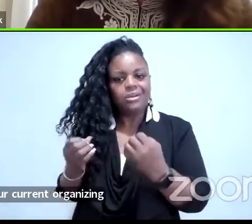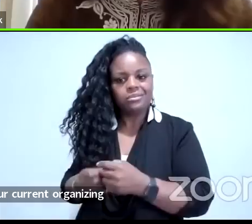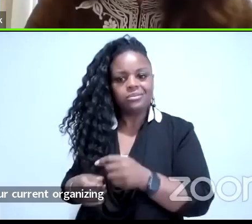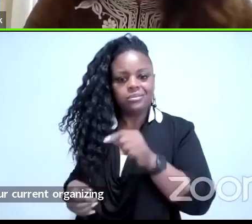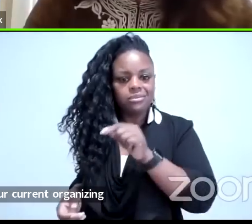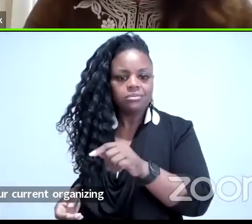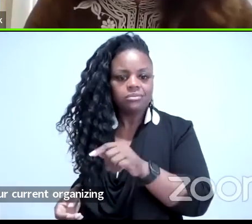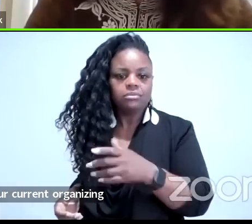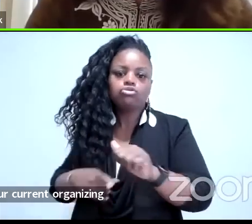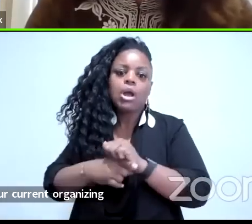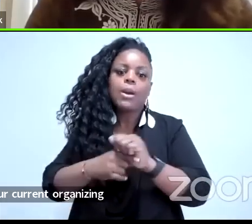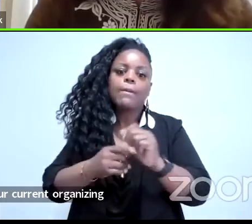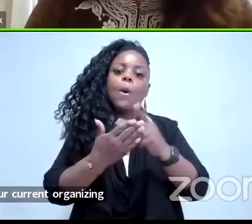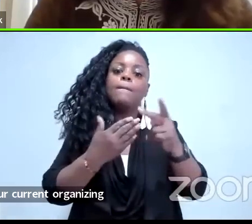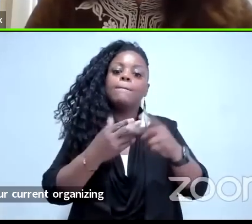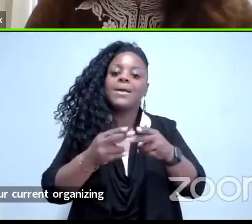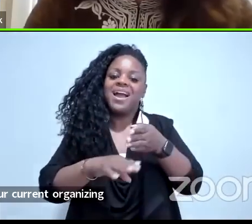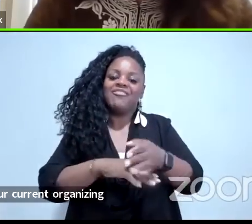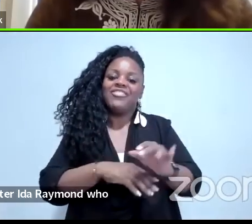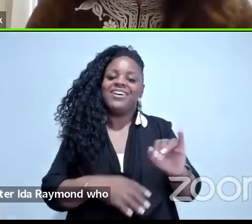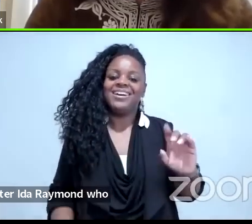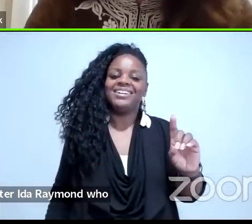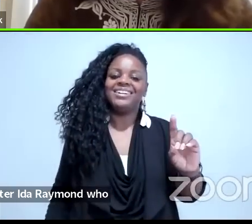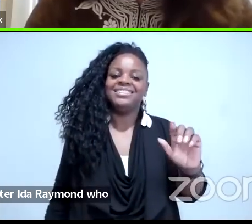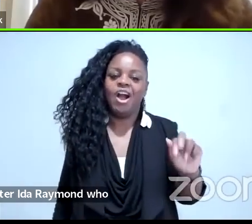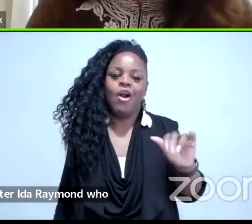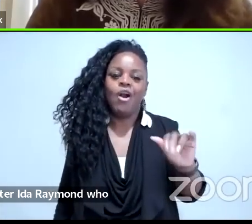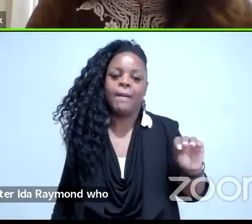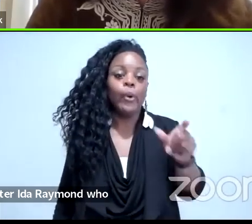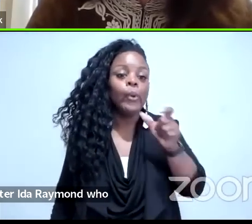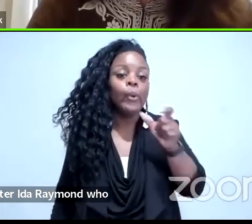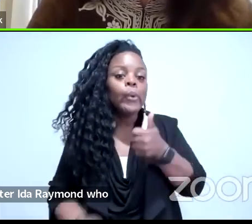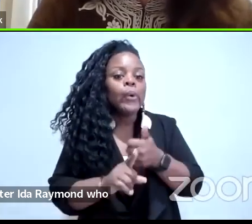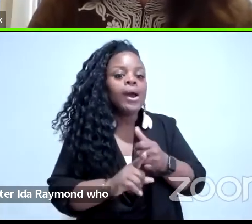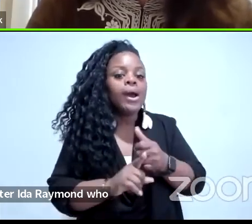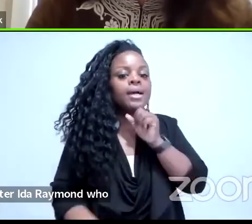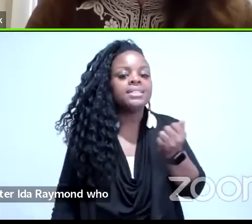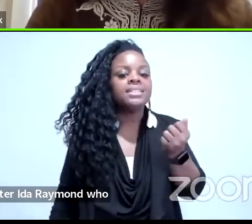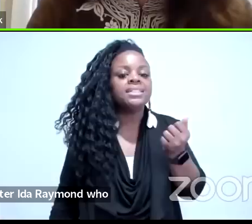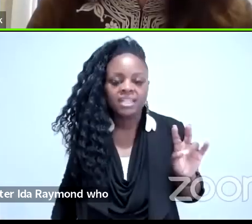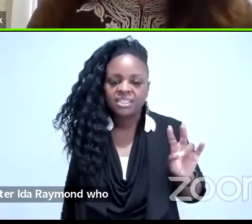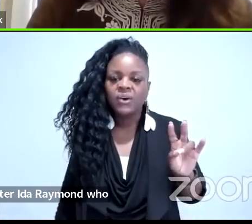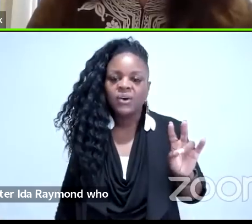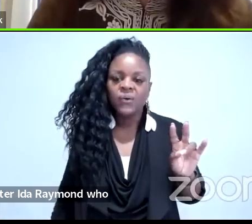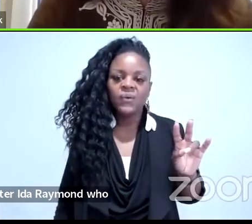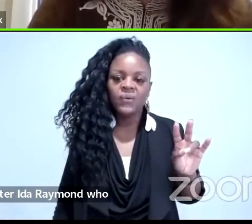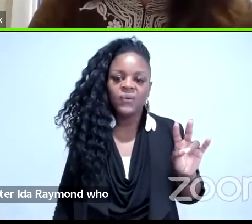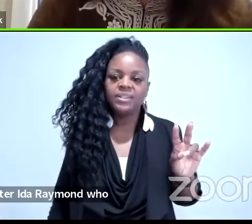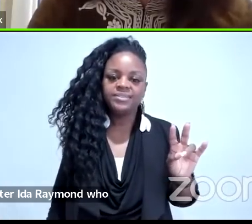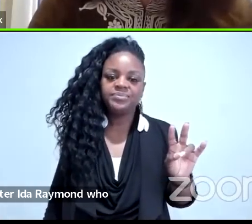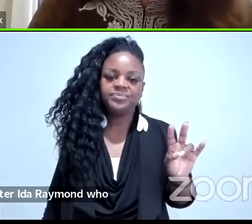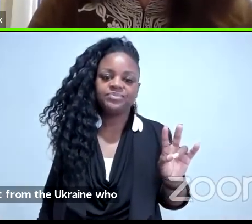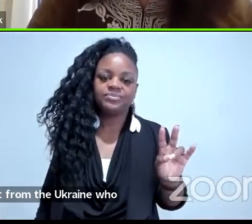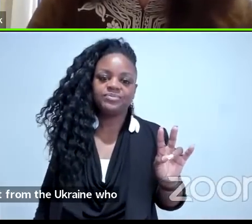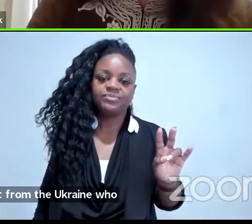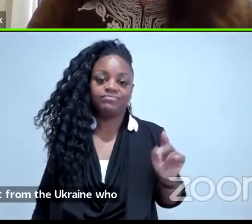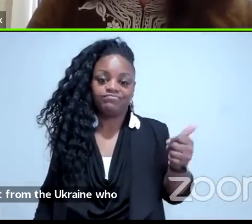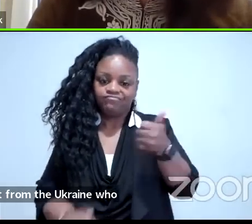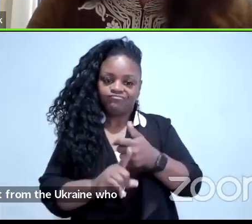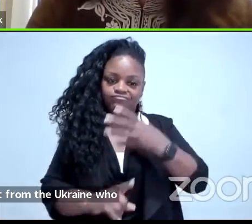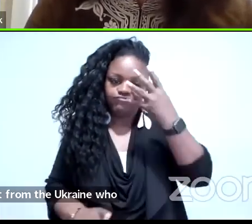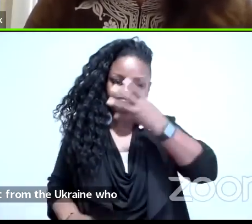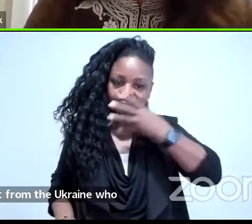17-year-old immigrant from Ukraine who is fleeing, you know, anti-Semitic violence, and moved to Rochester, where she got a job in a sweatshop.